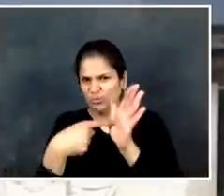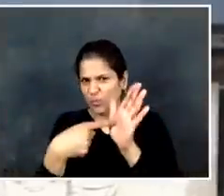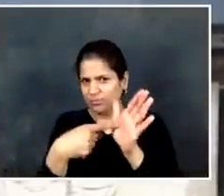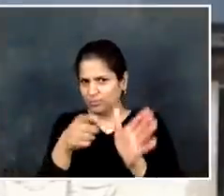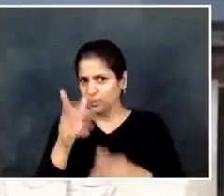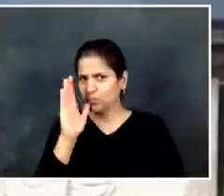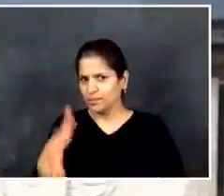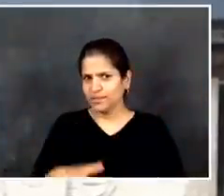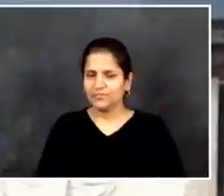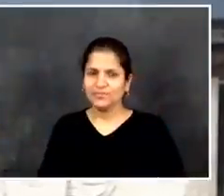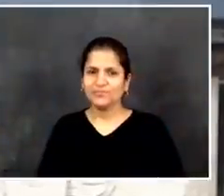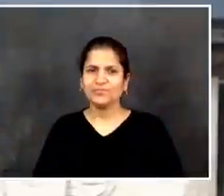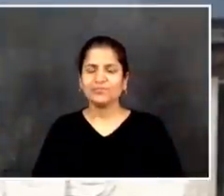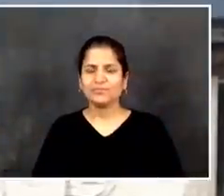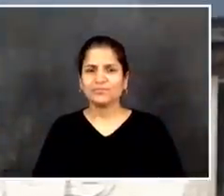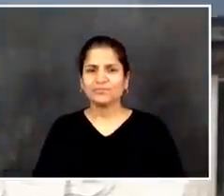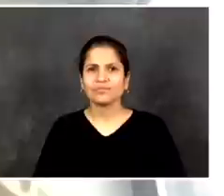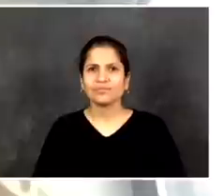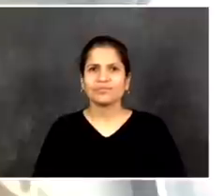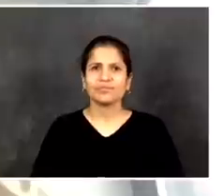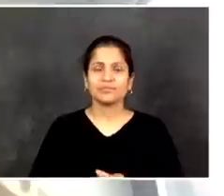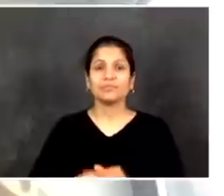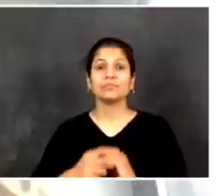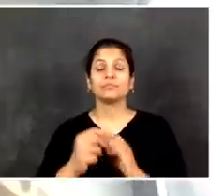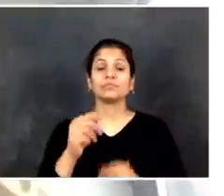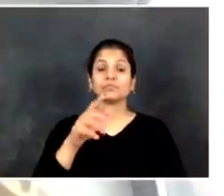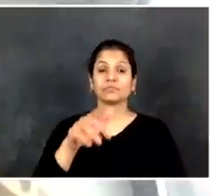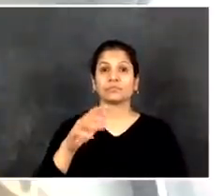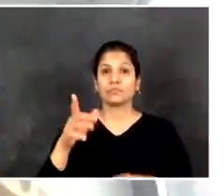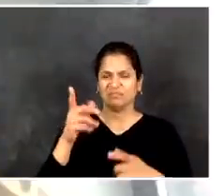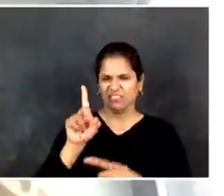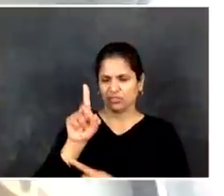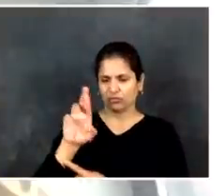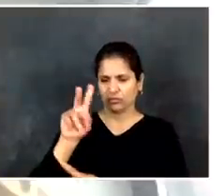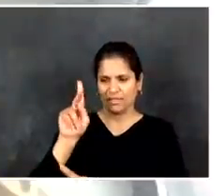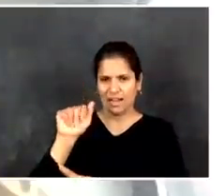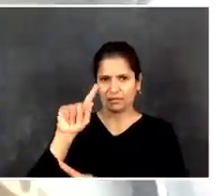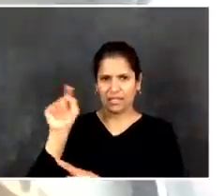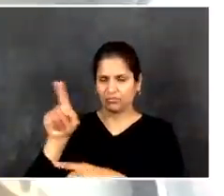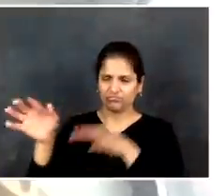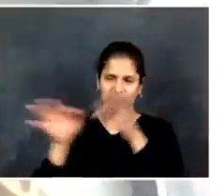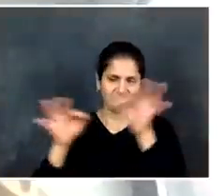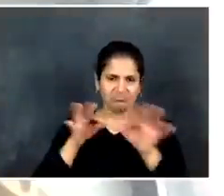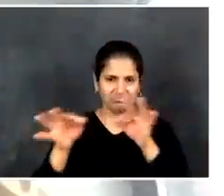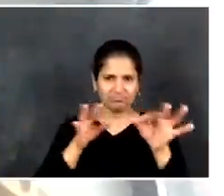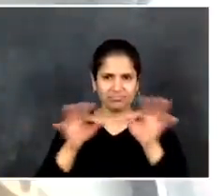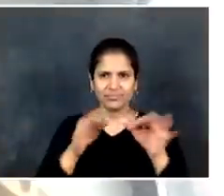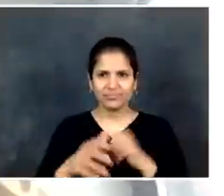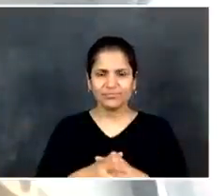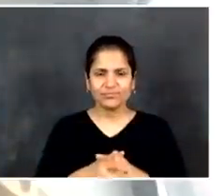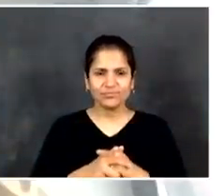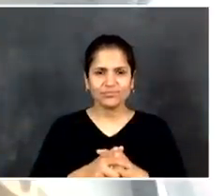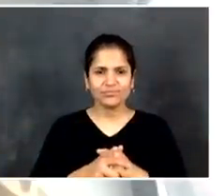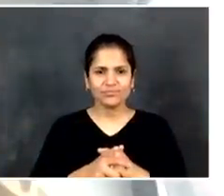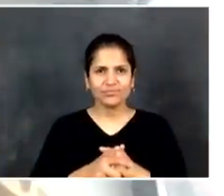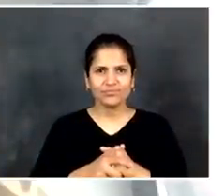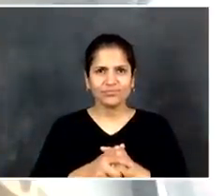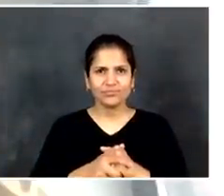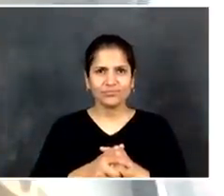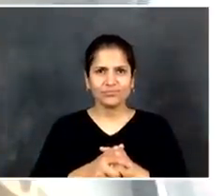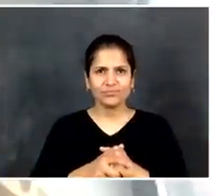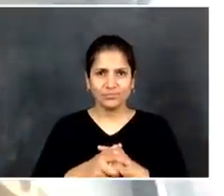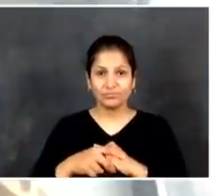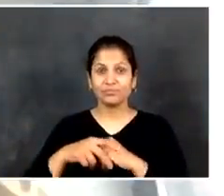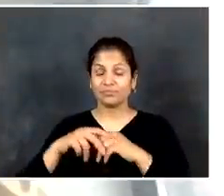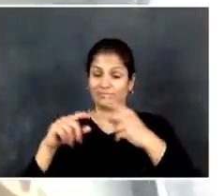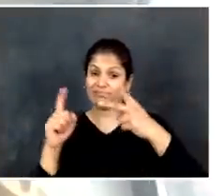answer the questions. Thank you, sir. I'll start with Henry's second part. So Henry is correct that as we've learned more and more